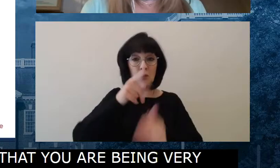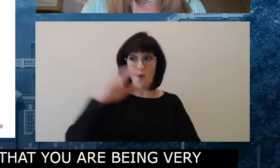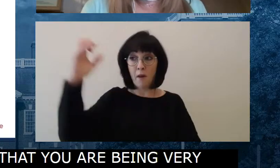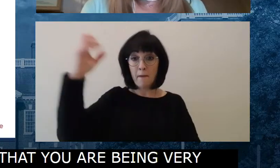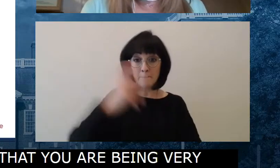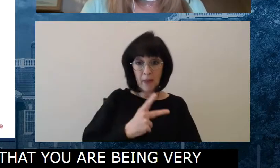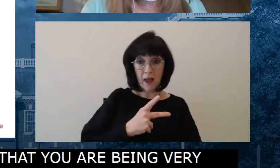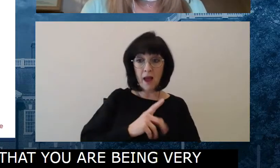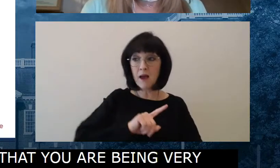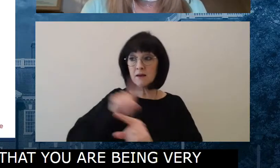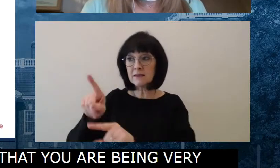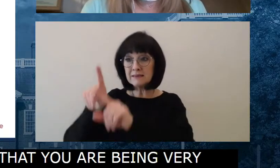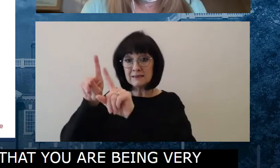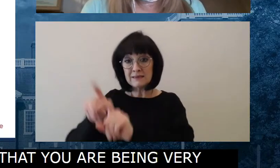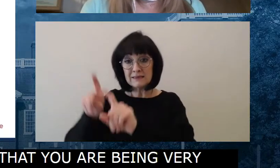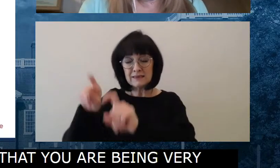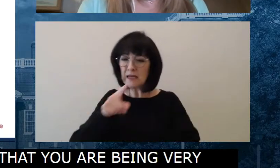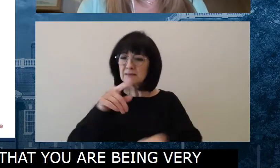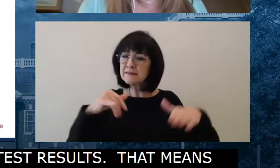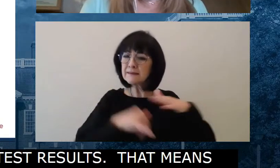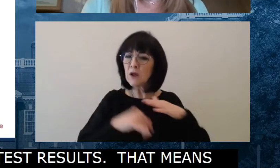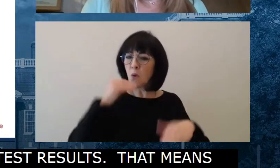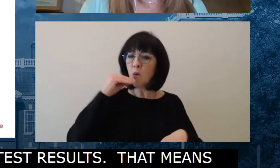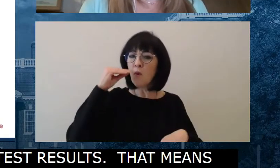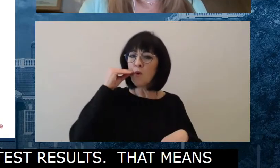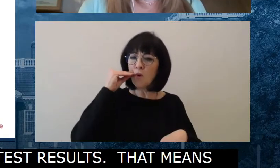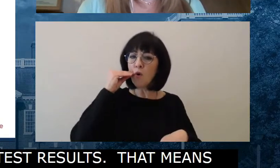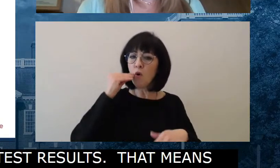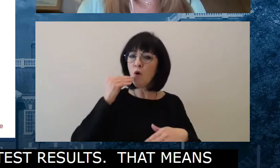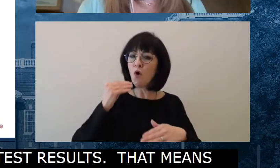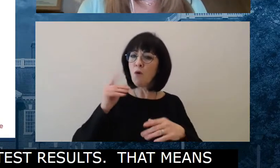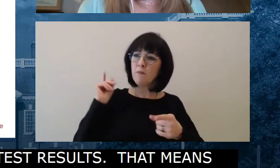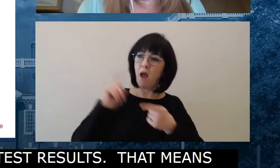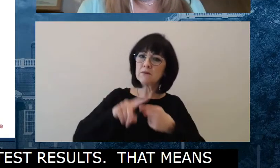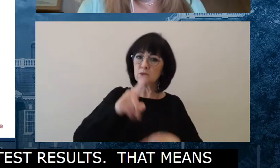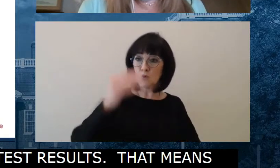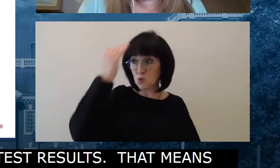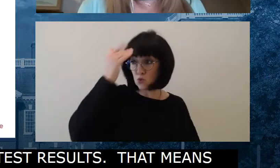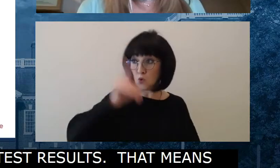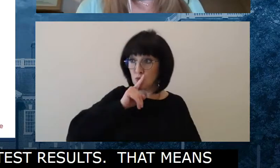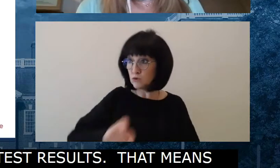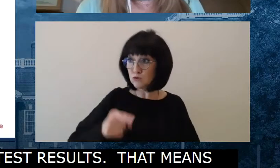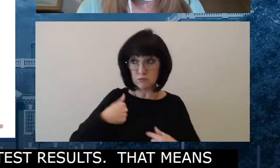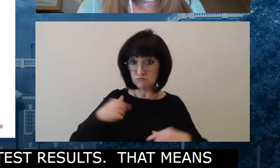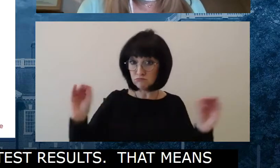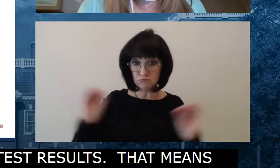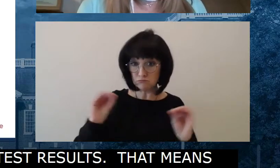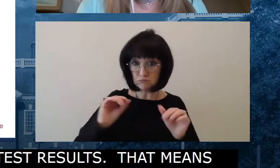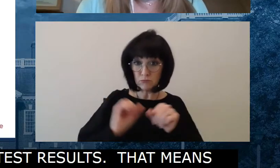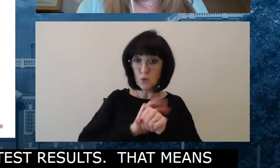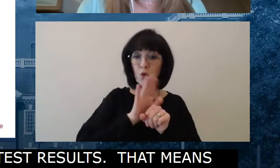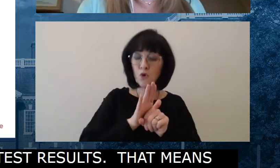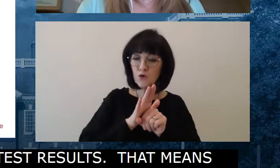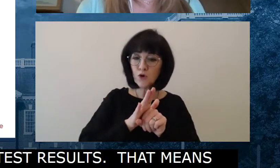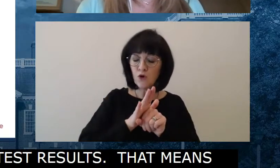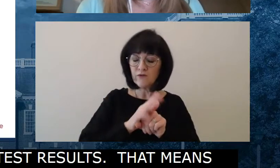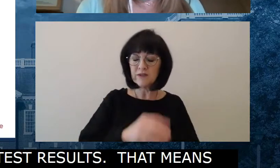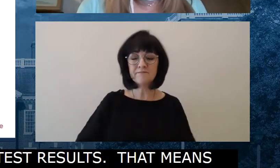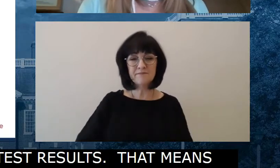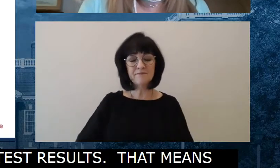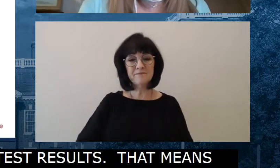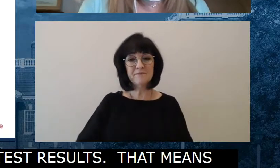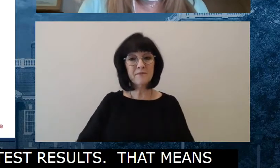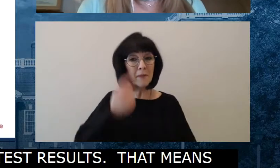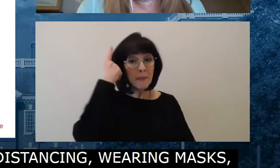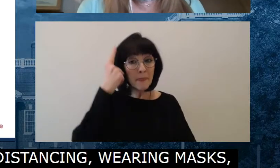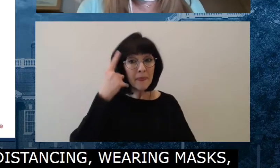masks, washing hands frequently, etc. The mask is your most important tool when you travel. Keep your